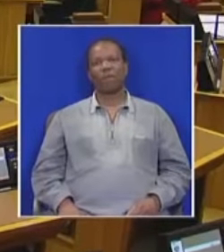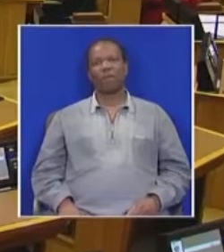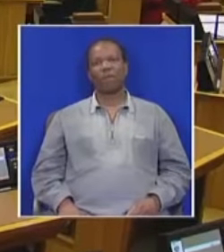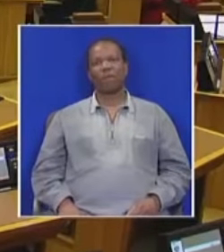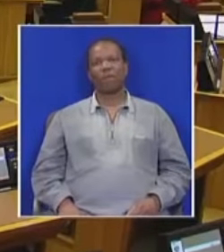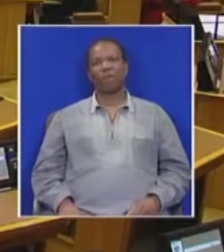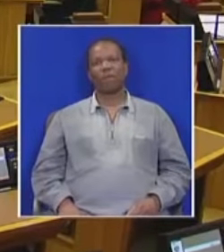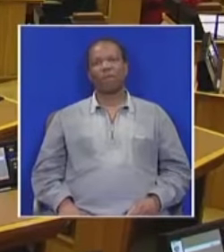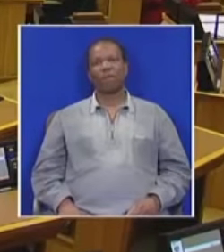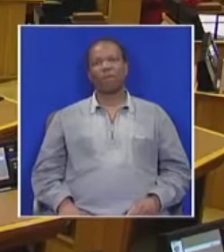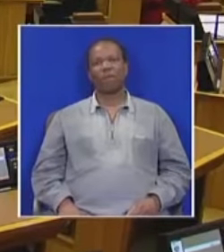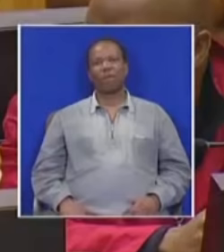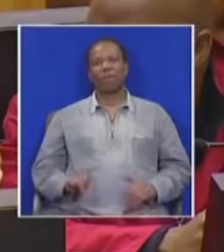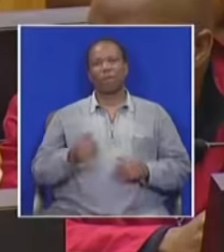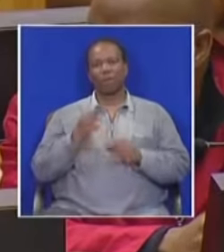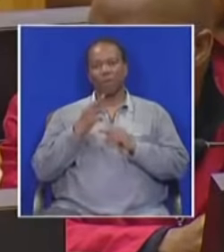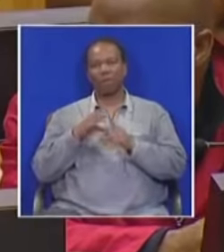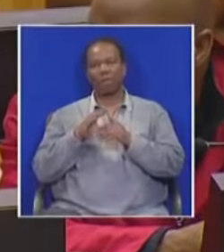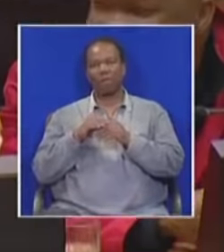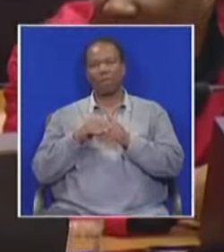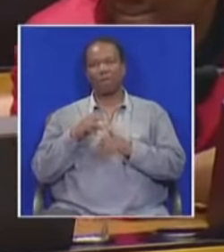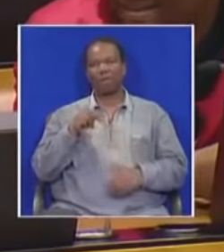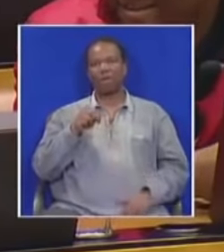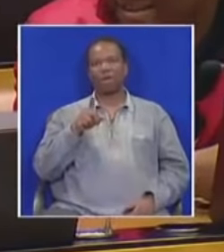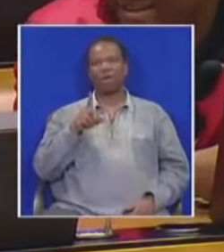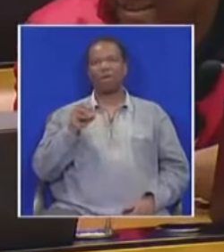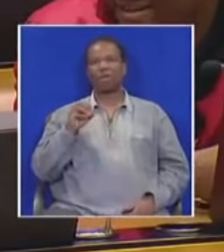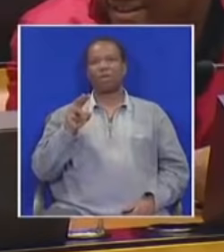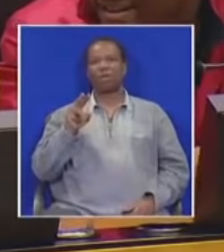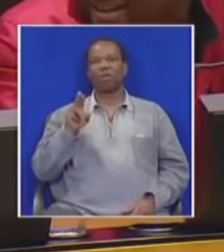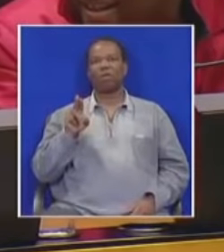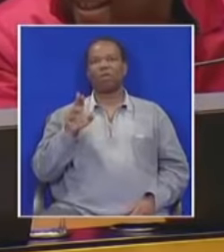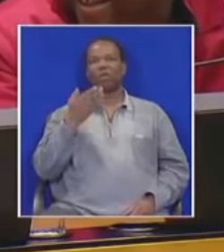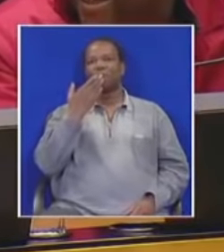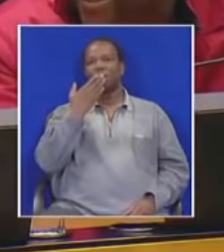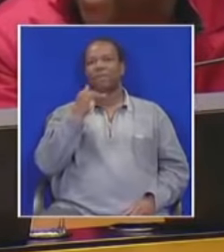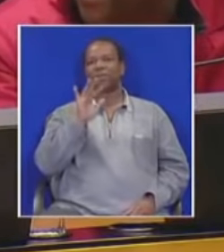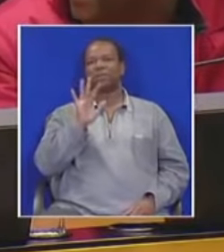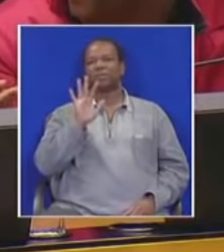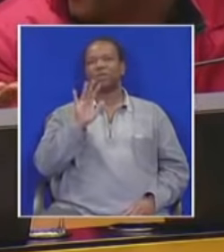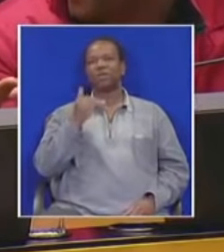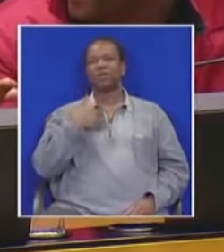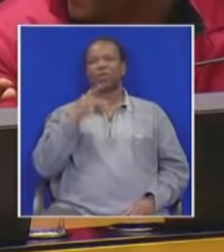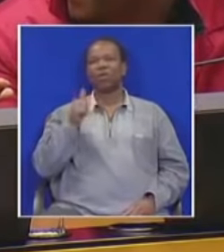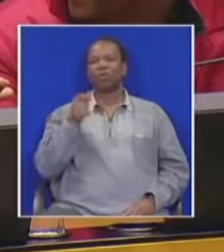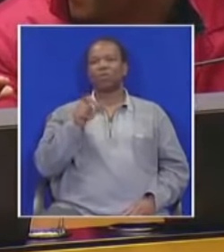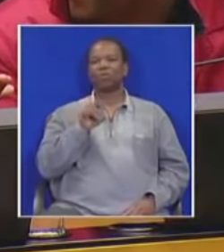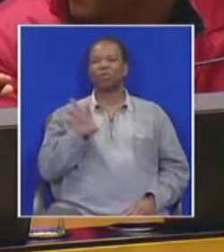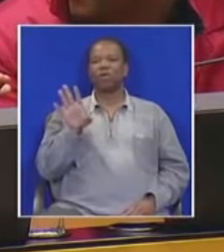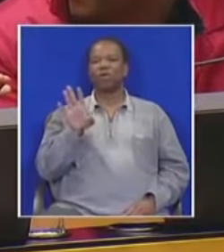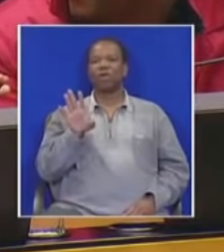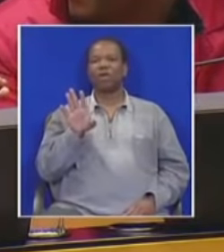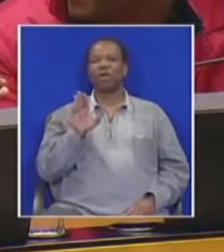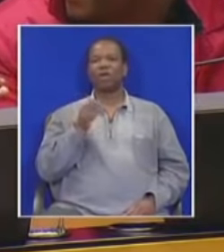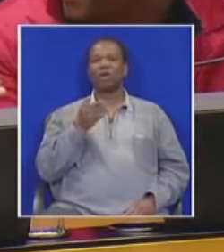Honourable Ndlozi, you have a job. There are people who do that job. Don't retrench them in their presence. Go ahead,